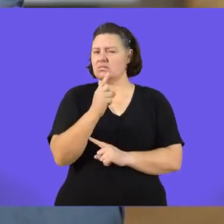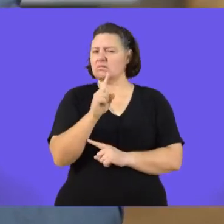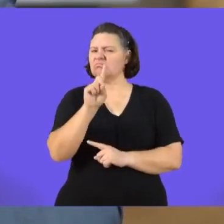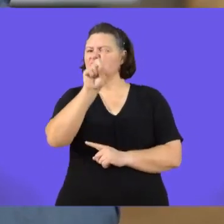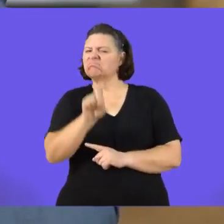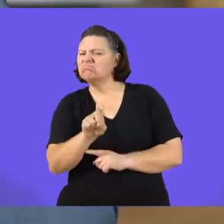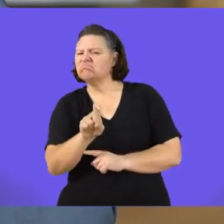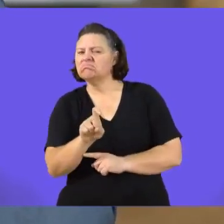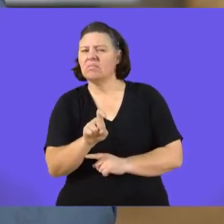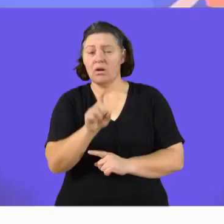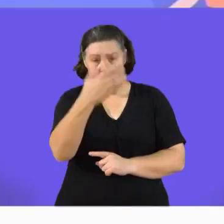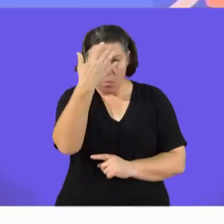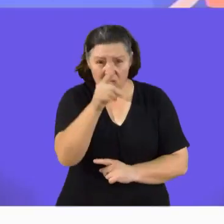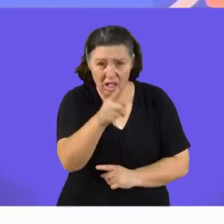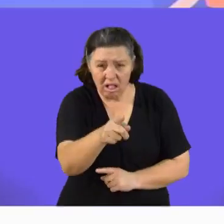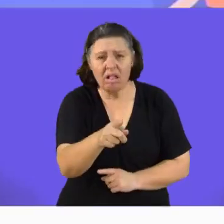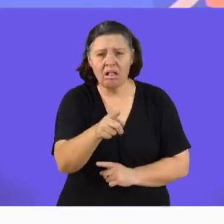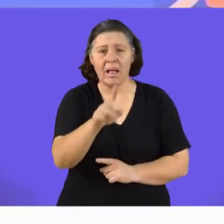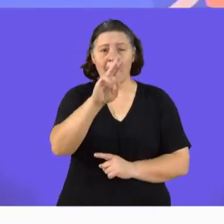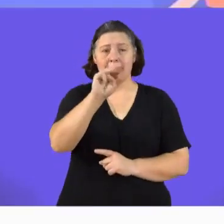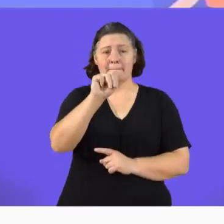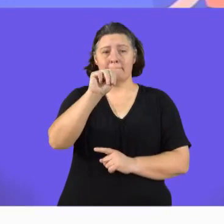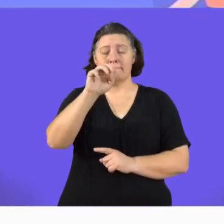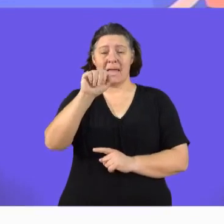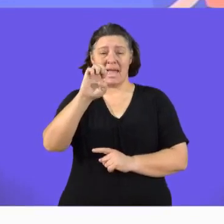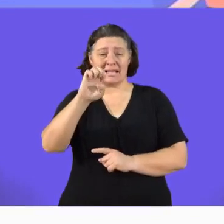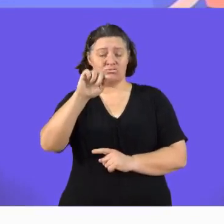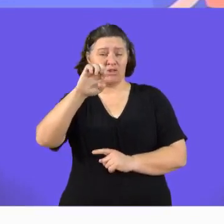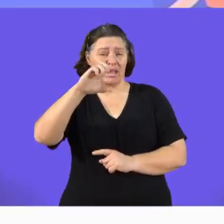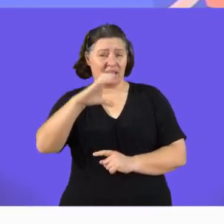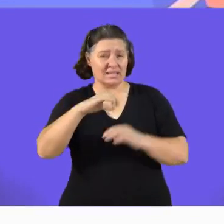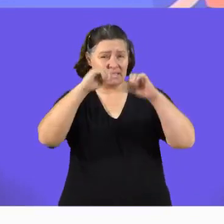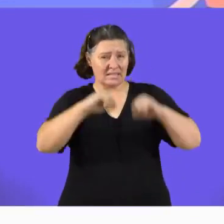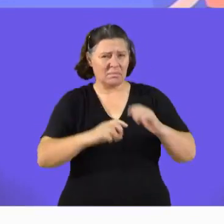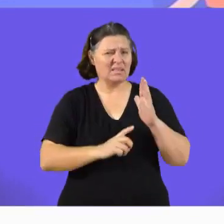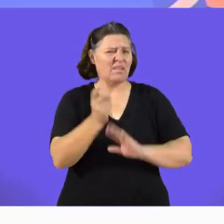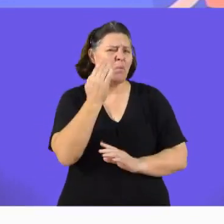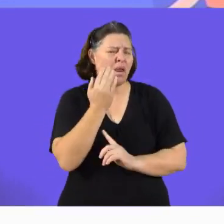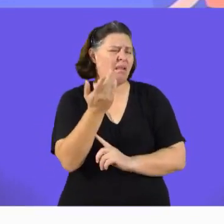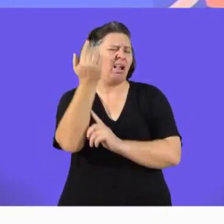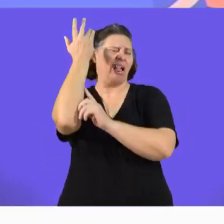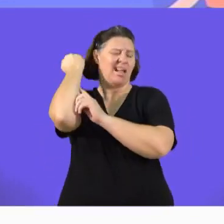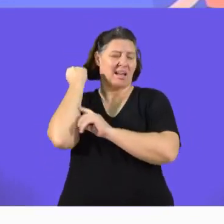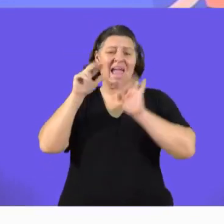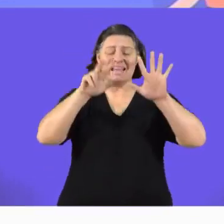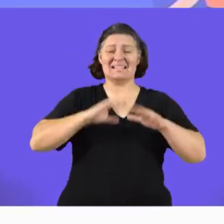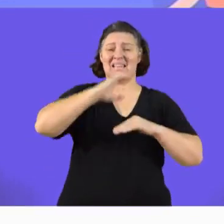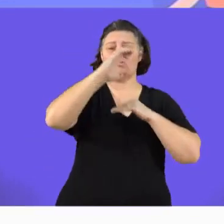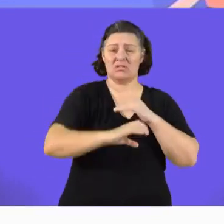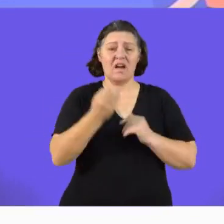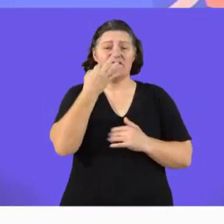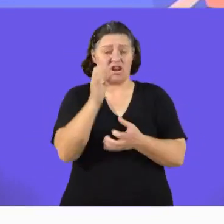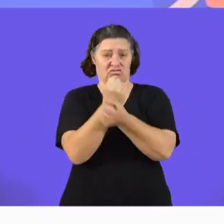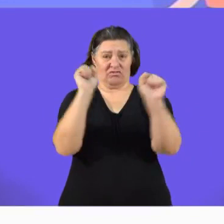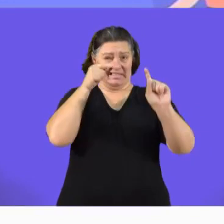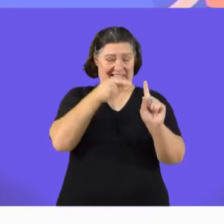something interesting. Did you know that the metric system developed for the first time at the end of the 18th century